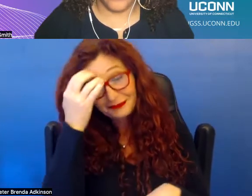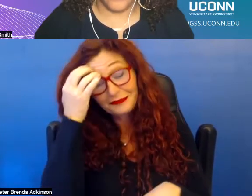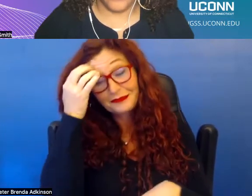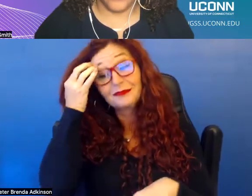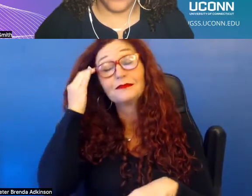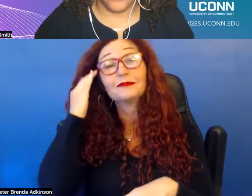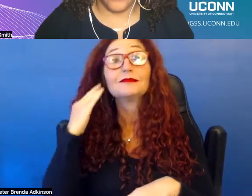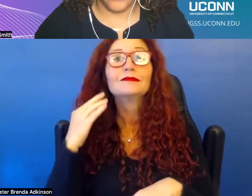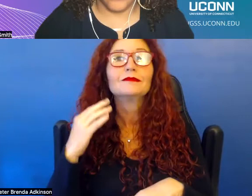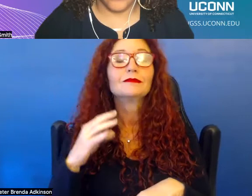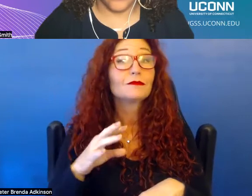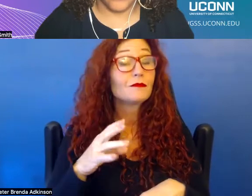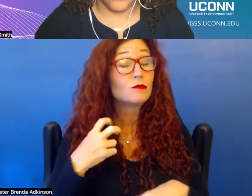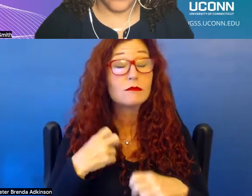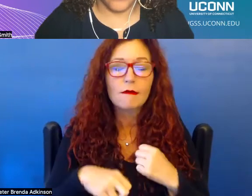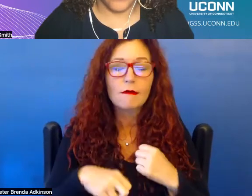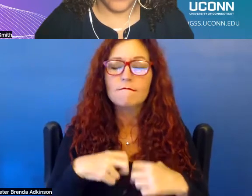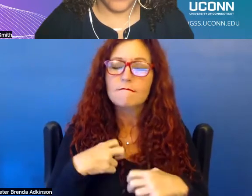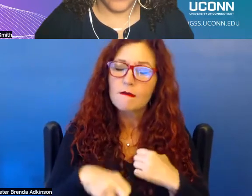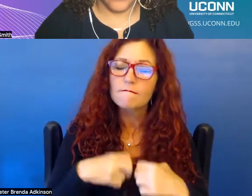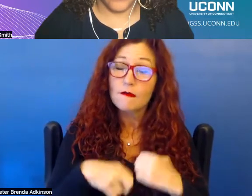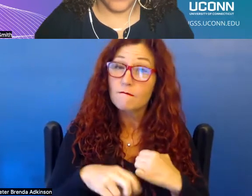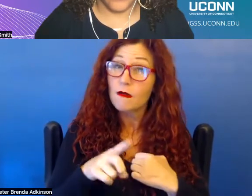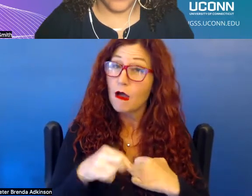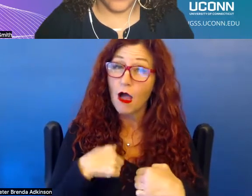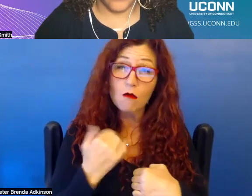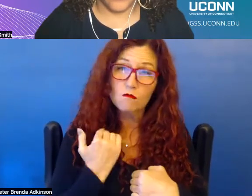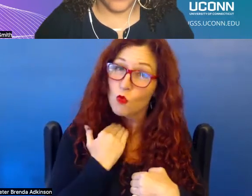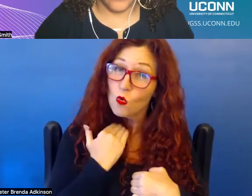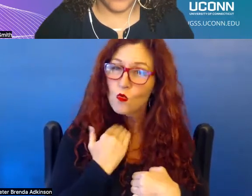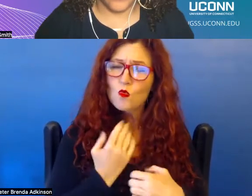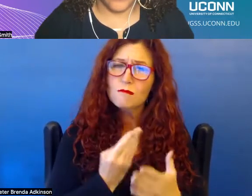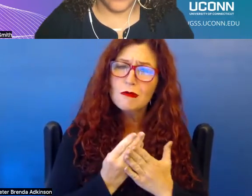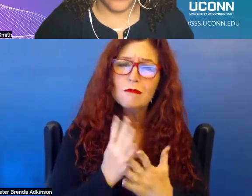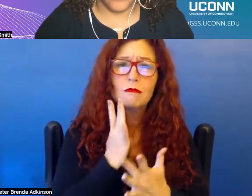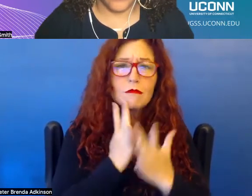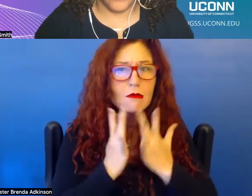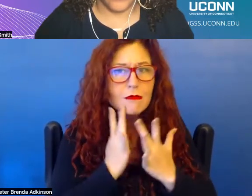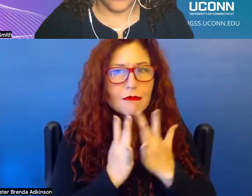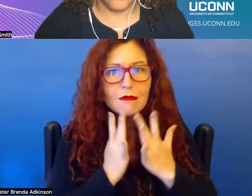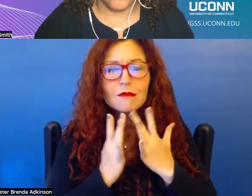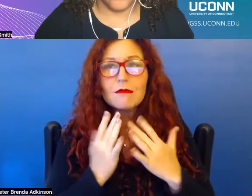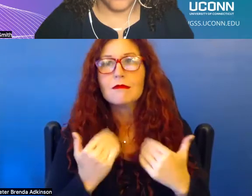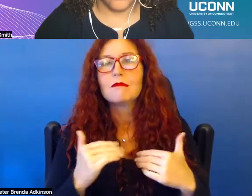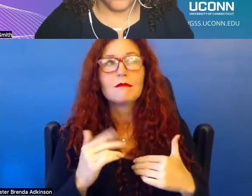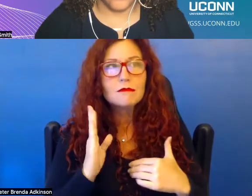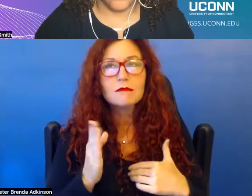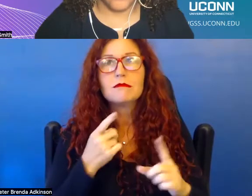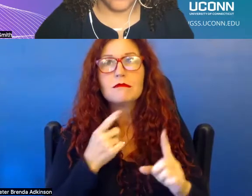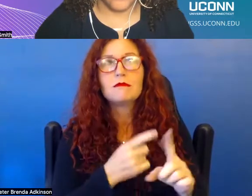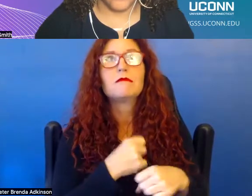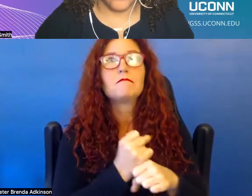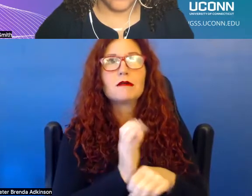it was hard, single digits and checking account. And thinking again about Tony K. Bambara, it was the community that I wanted to name